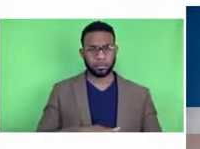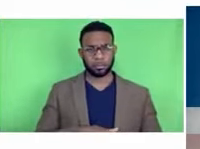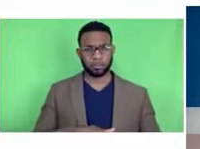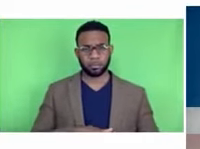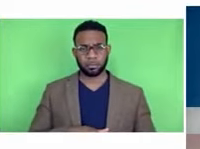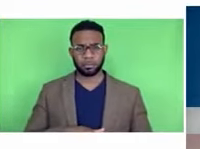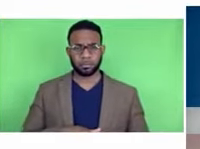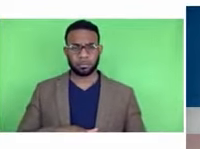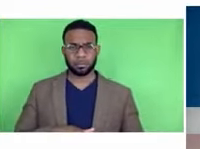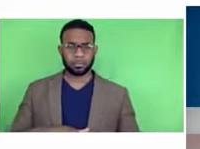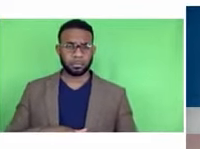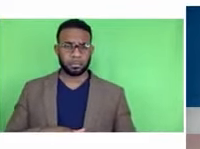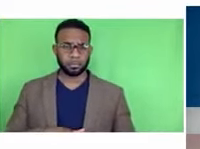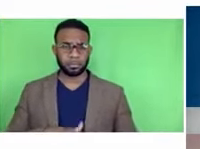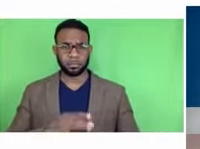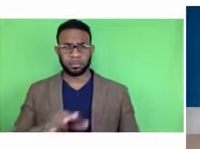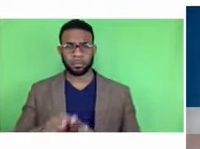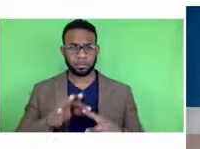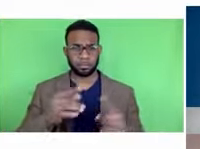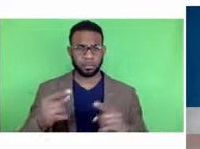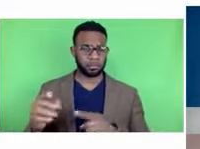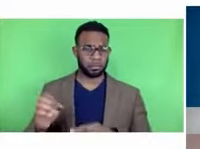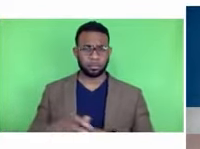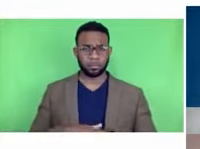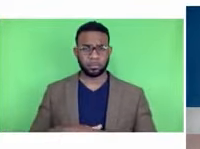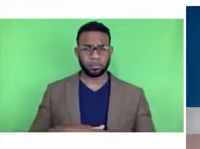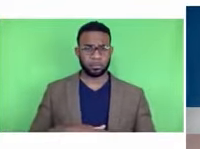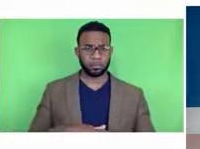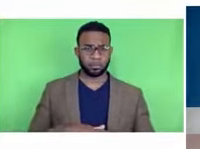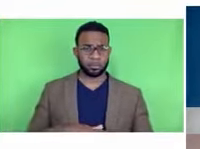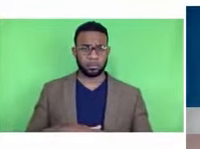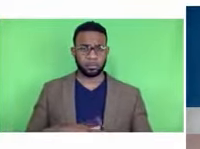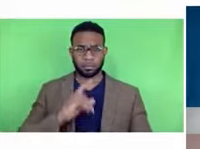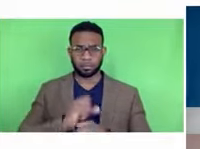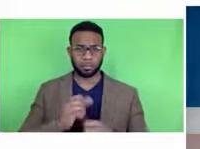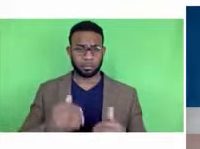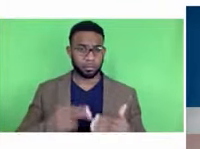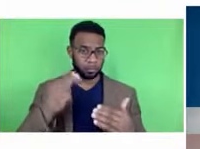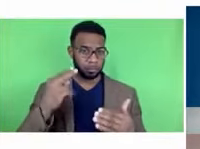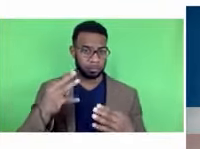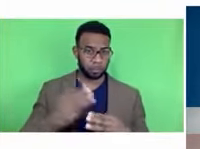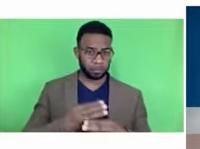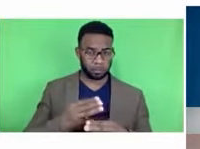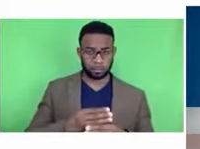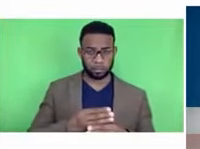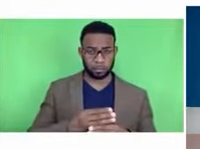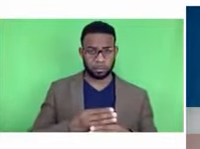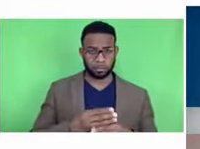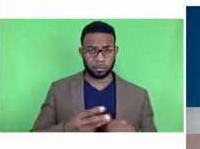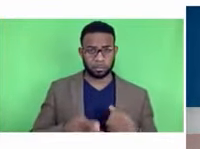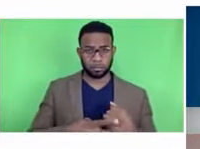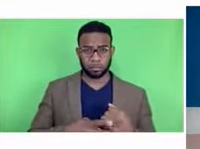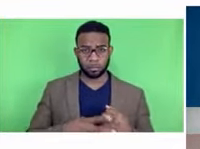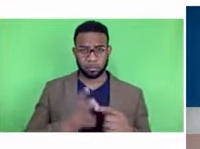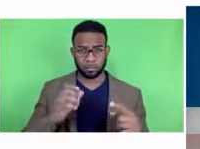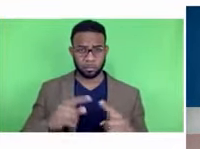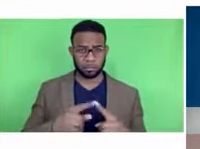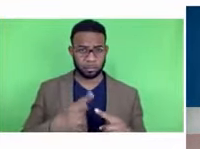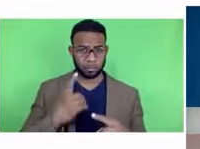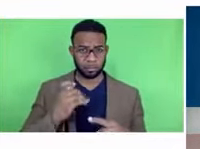particular circumstance prevented really high math retention when it comes to just